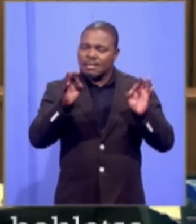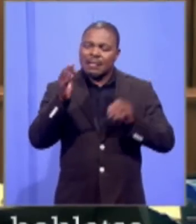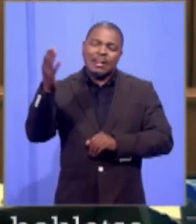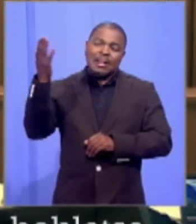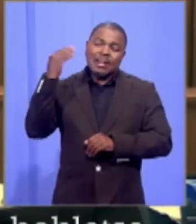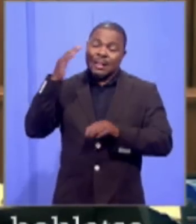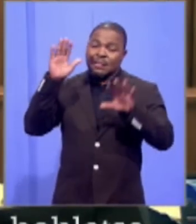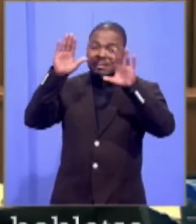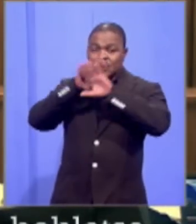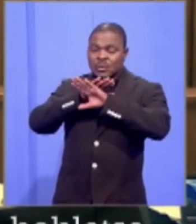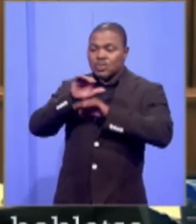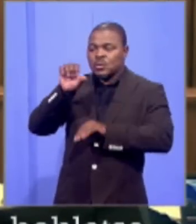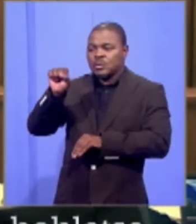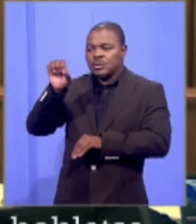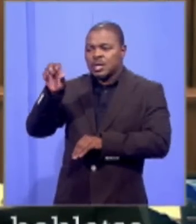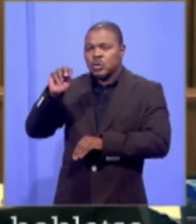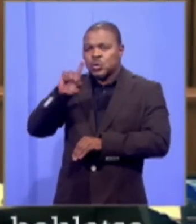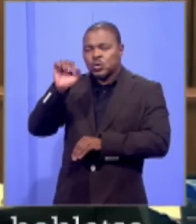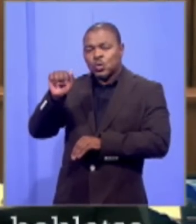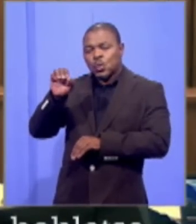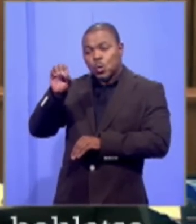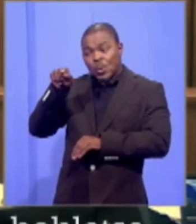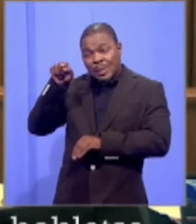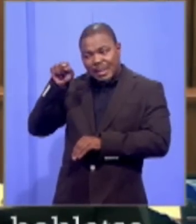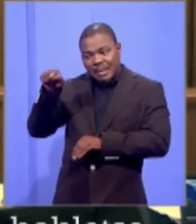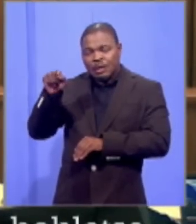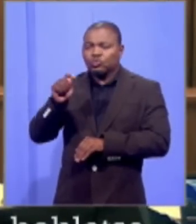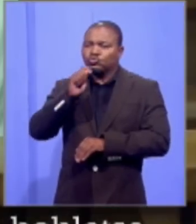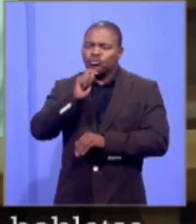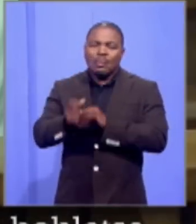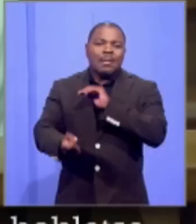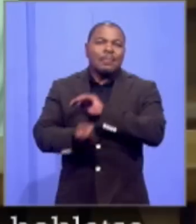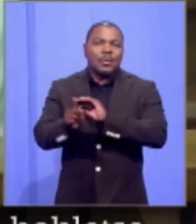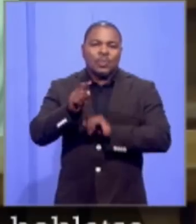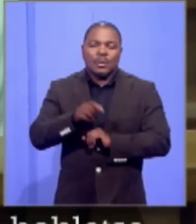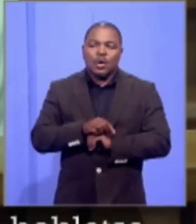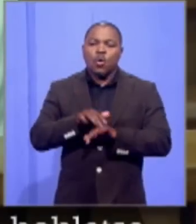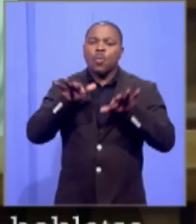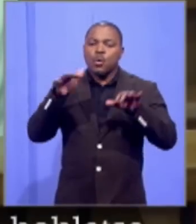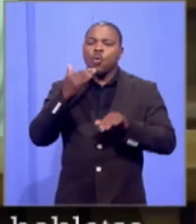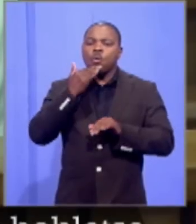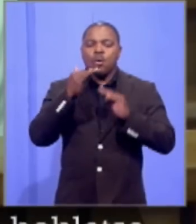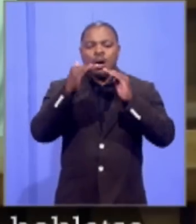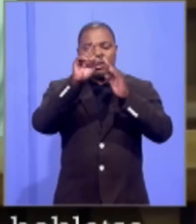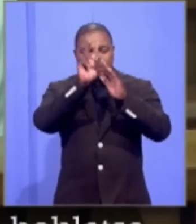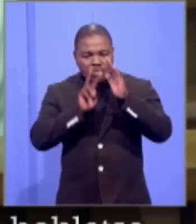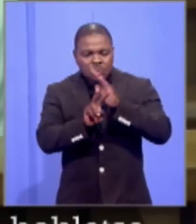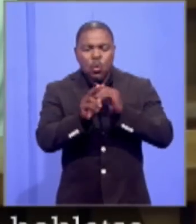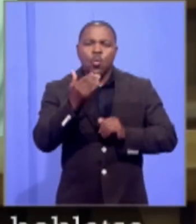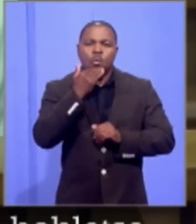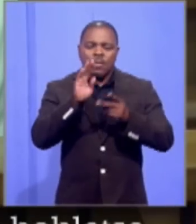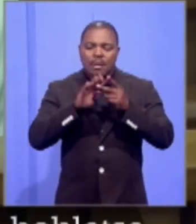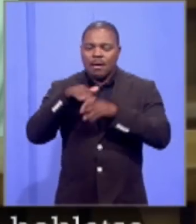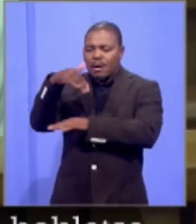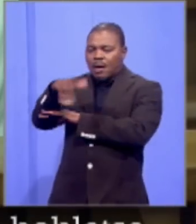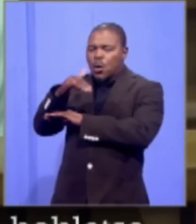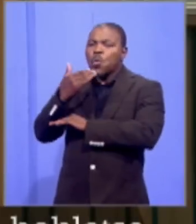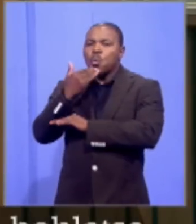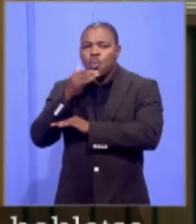bošegong bo Senzo Meyiwa a bolailweng ke eng se se diragetšeng ke bomang ba tseneng ka ntlong ke bomang ba ba eme ka ntle